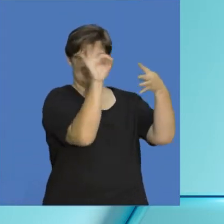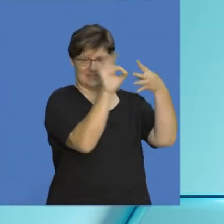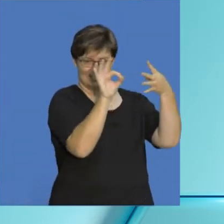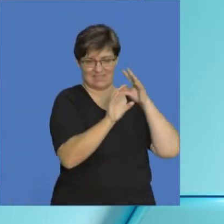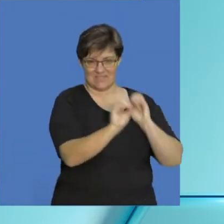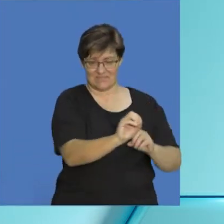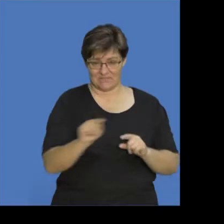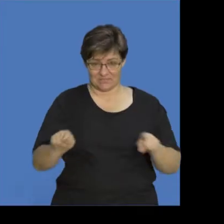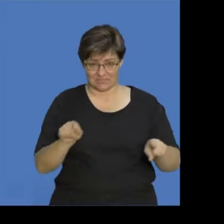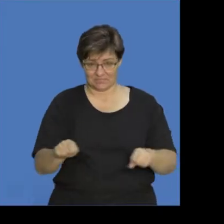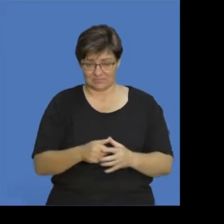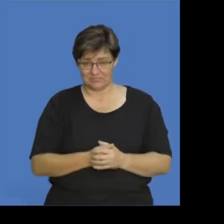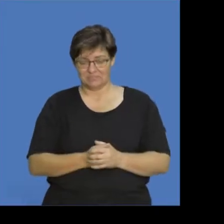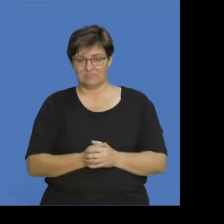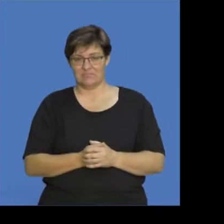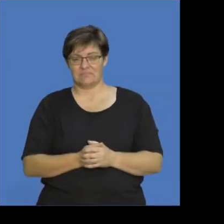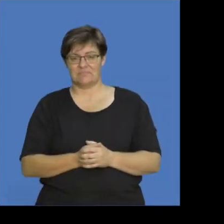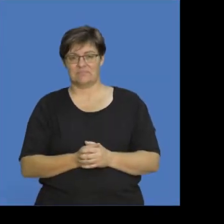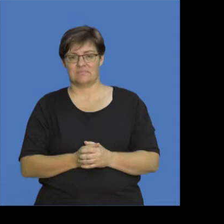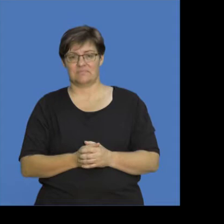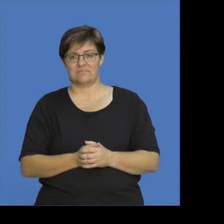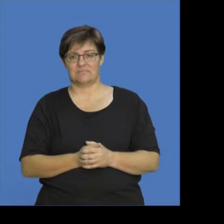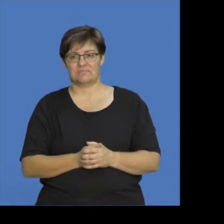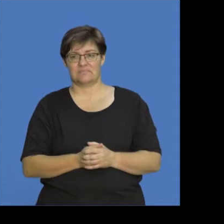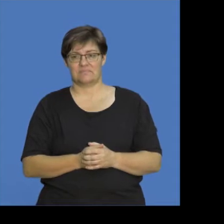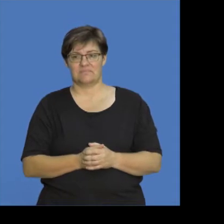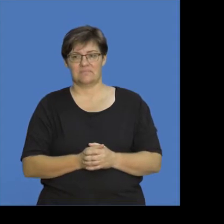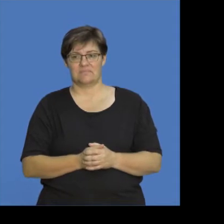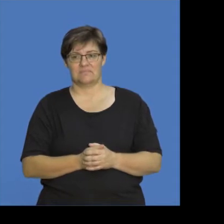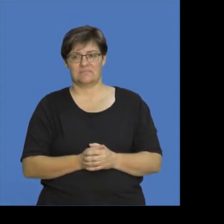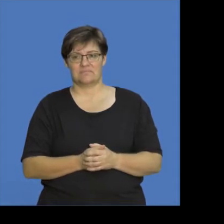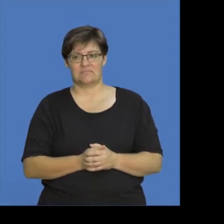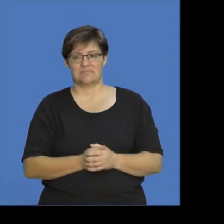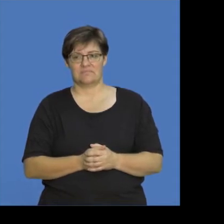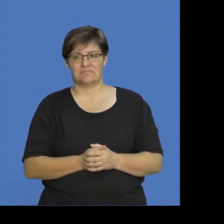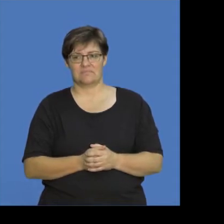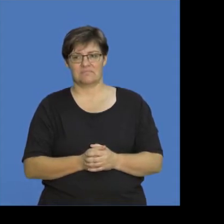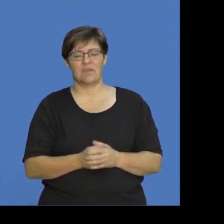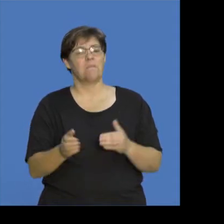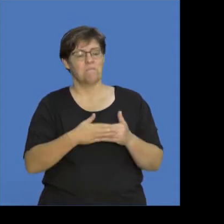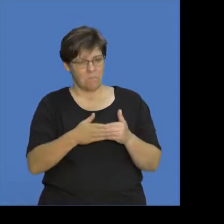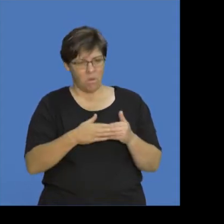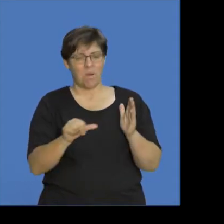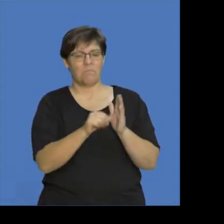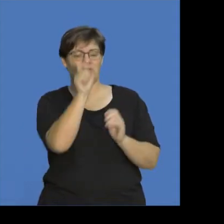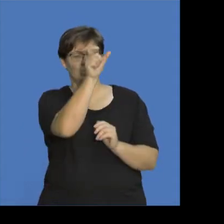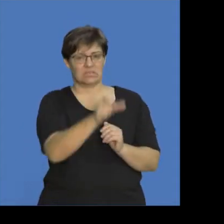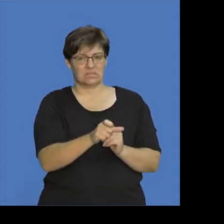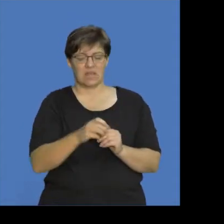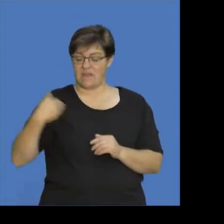data. Okay, so then now let's look at more